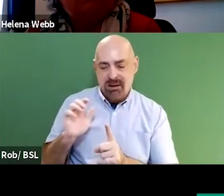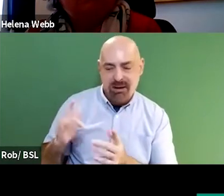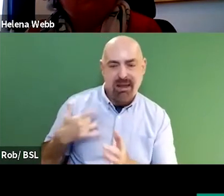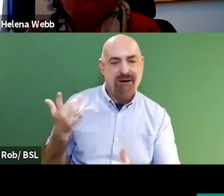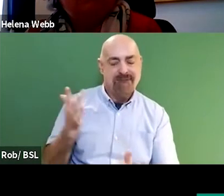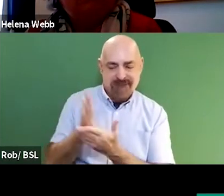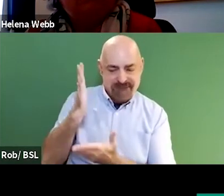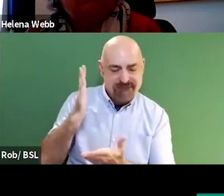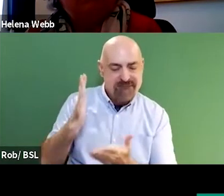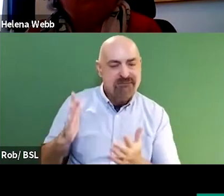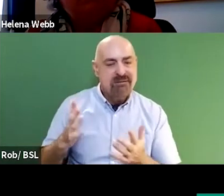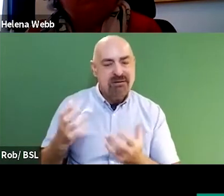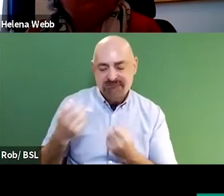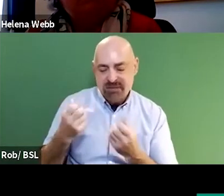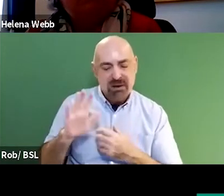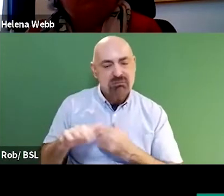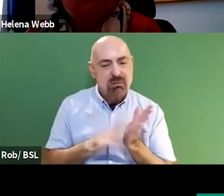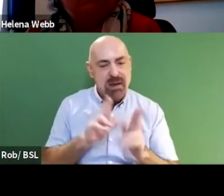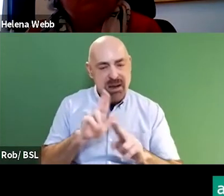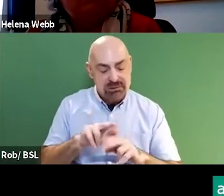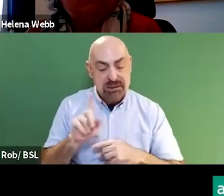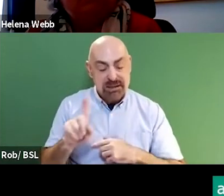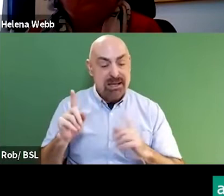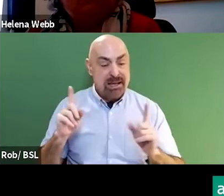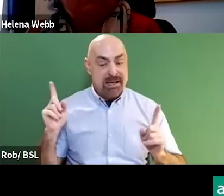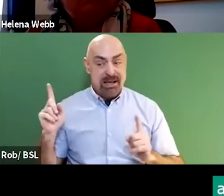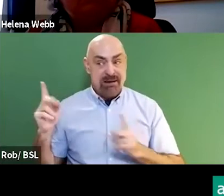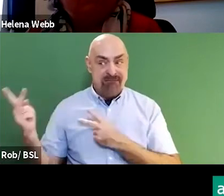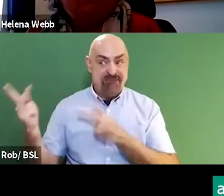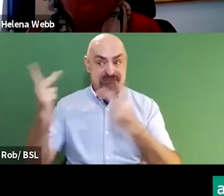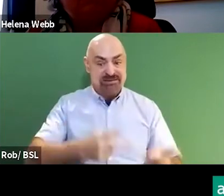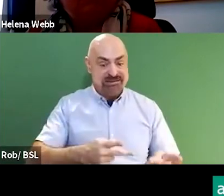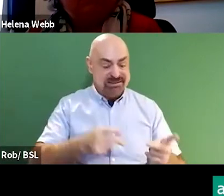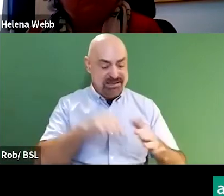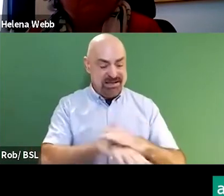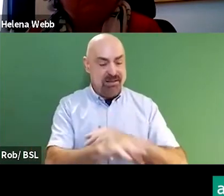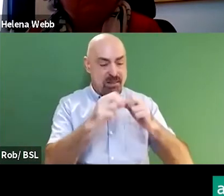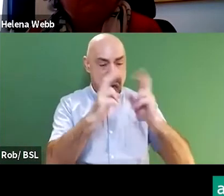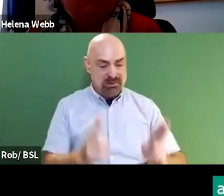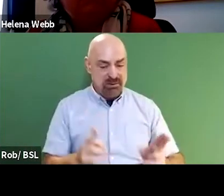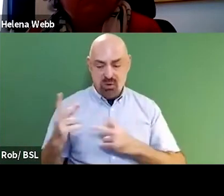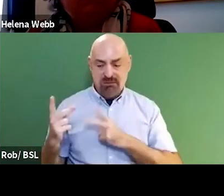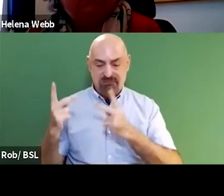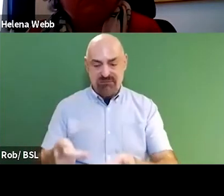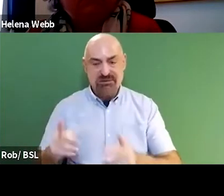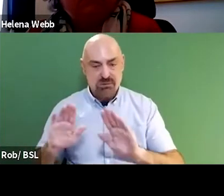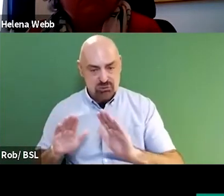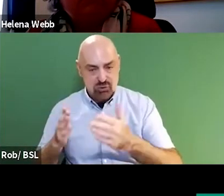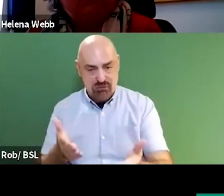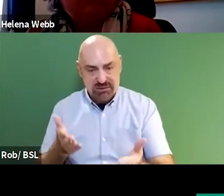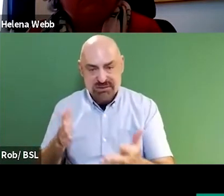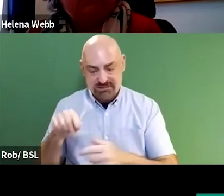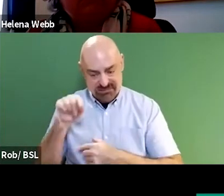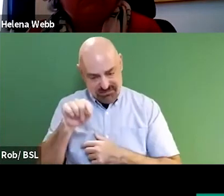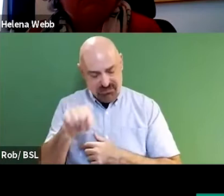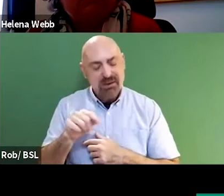from parents and young people as they visit not only the buildings but some of the services that they're accessing. That so